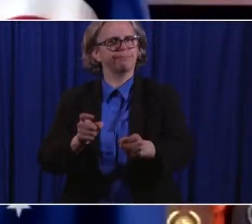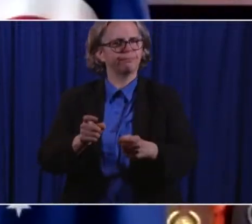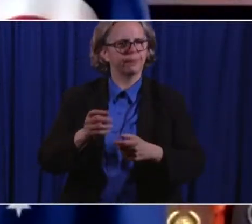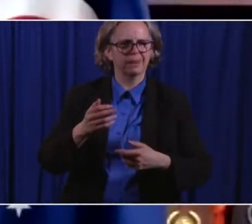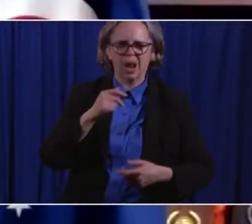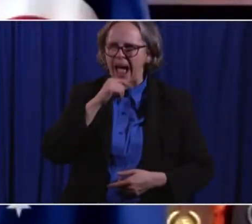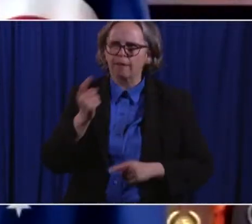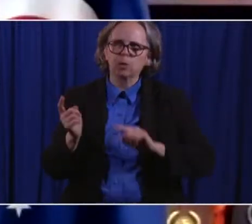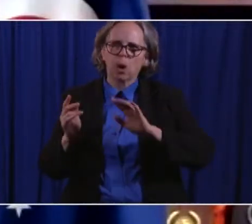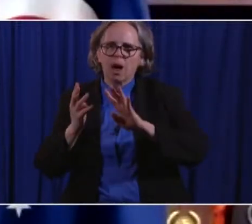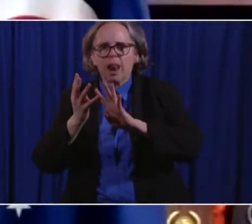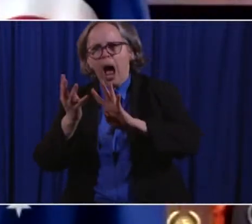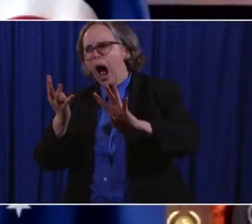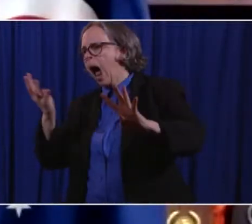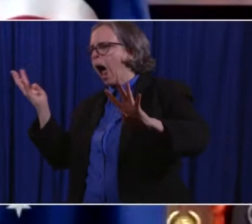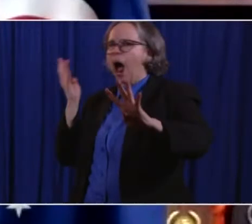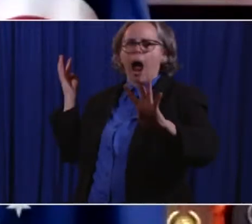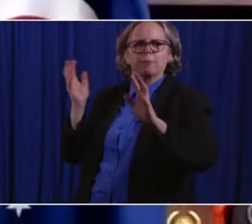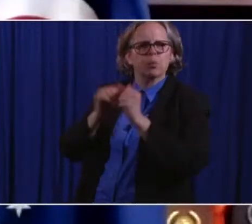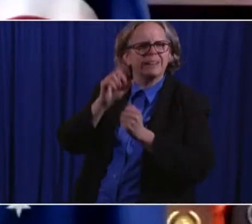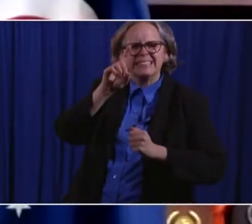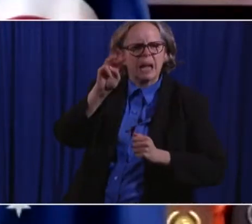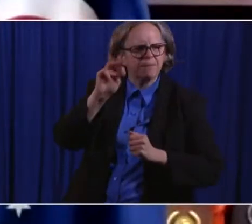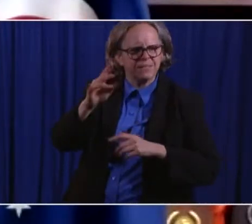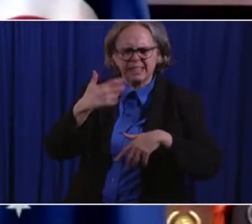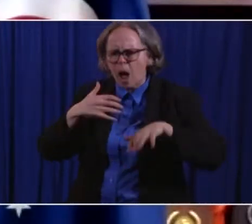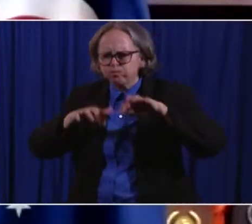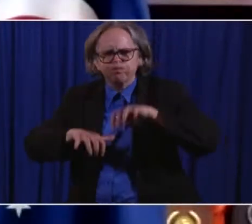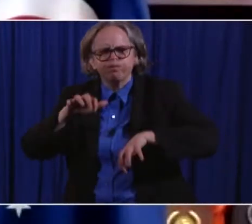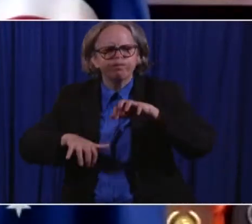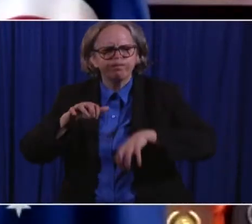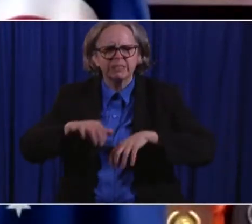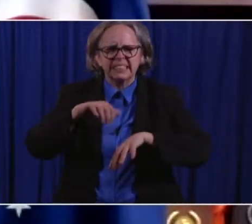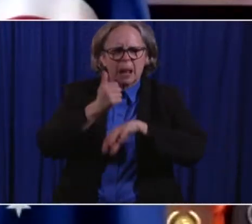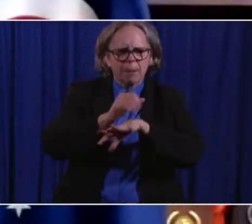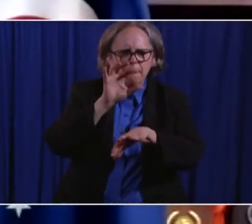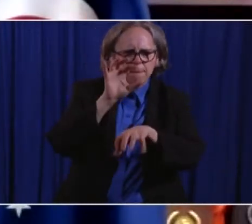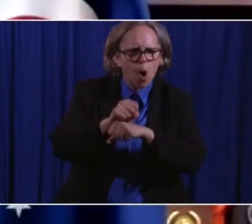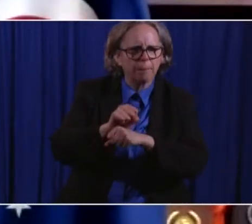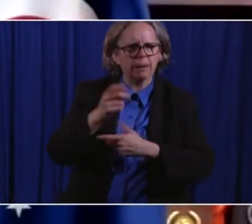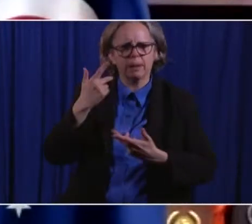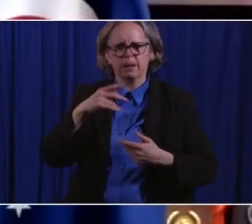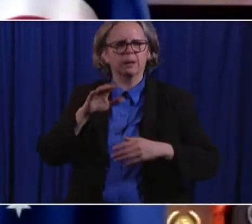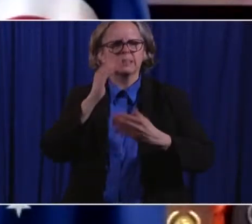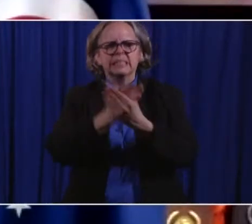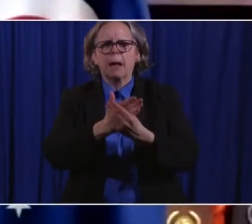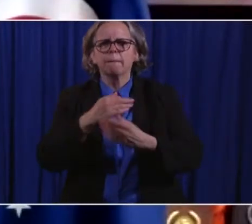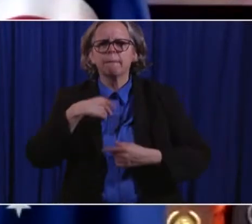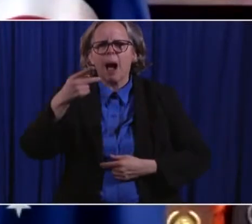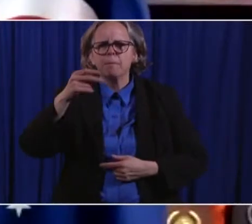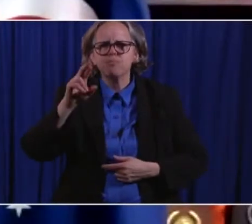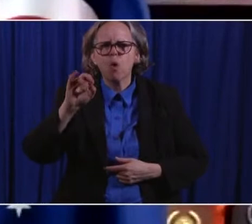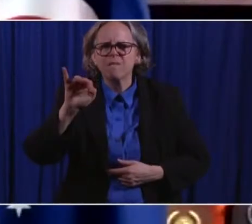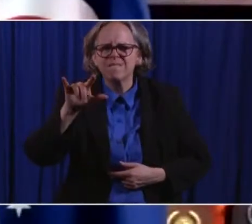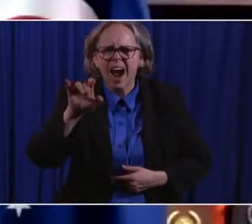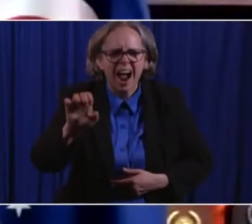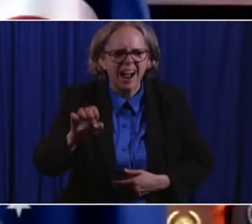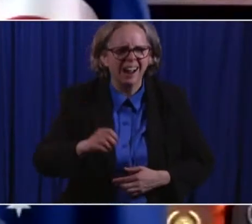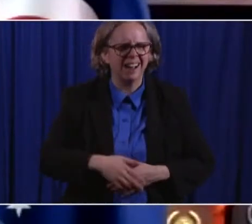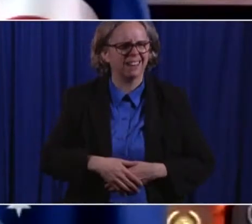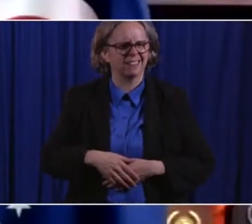profile. And so remember, go to bmv.ohio.gov. This has worked out really well. And